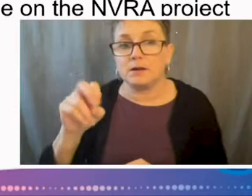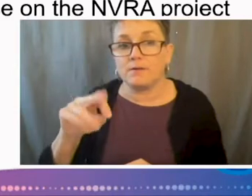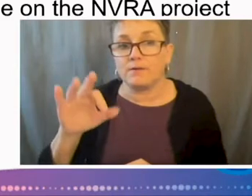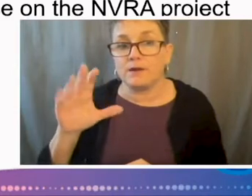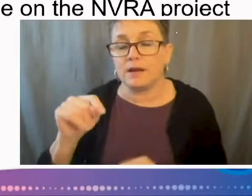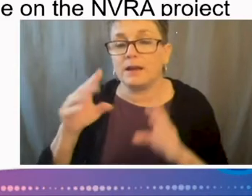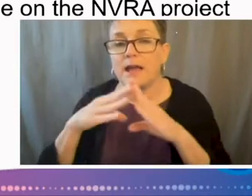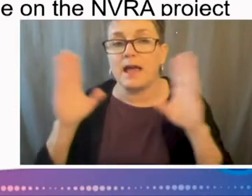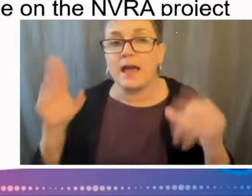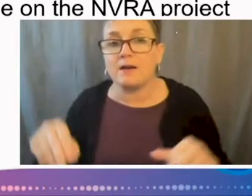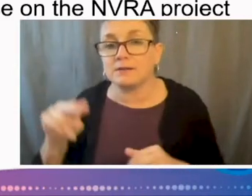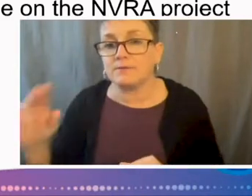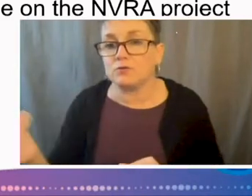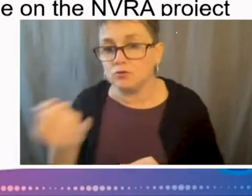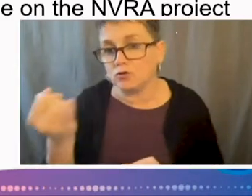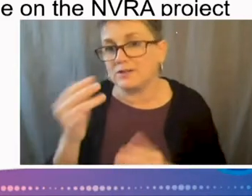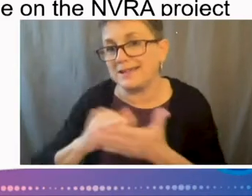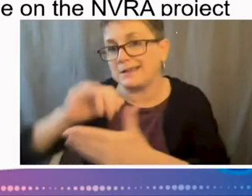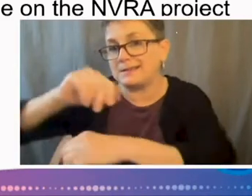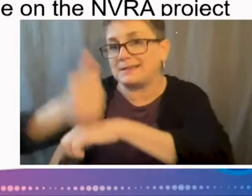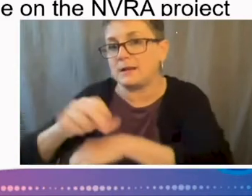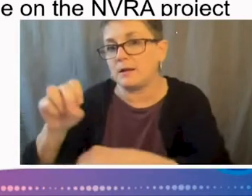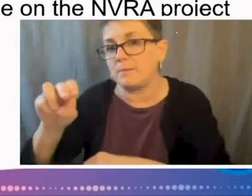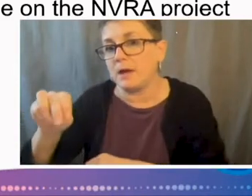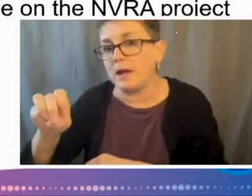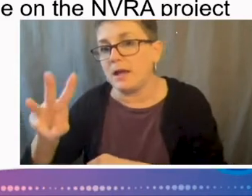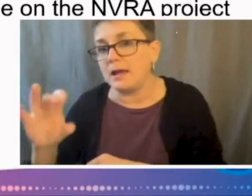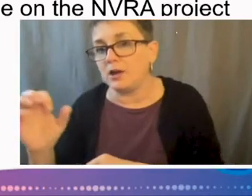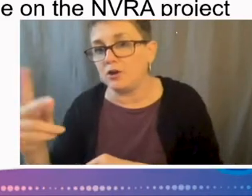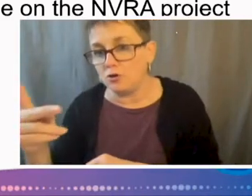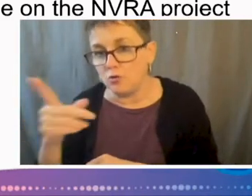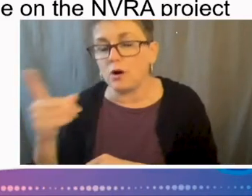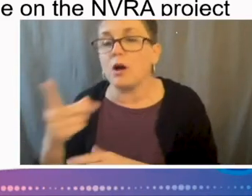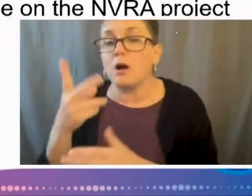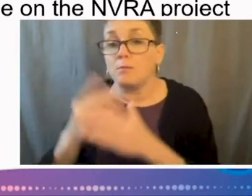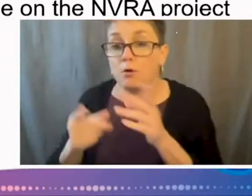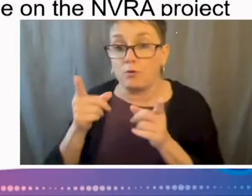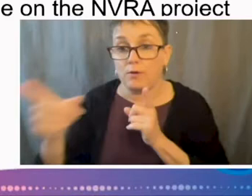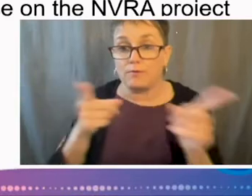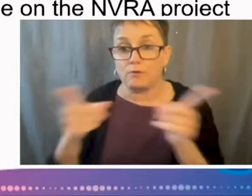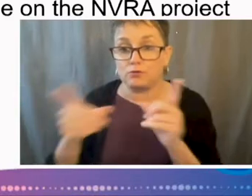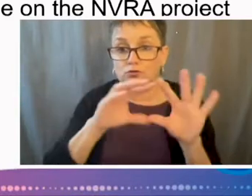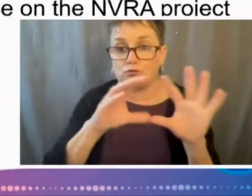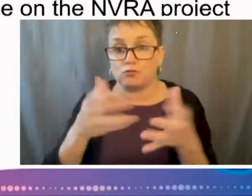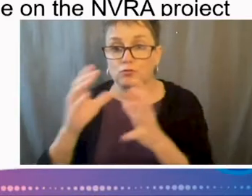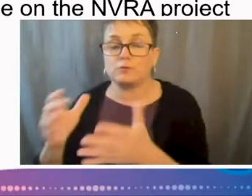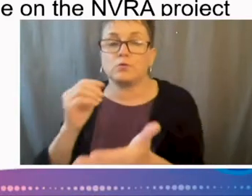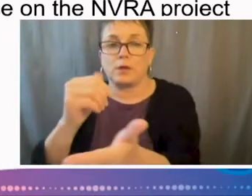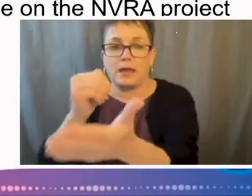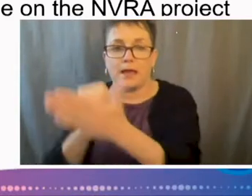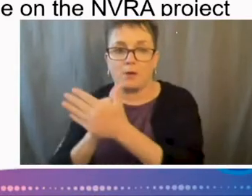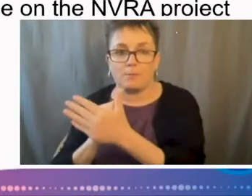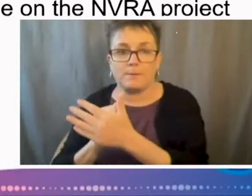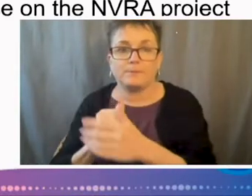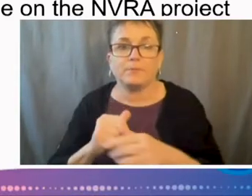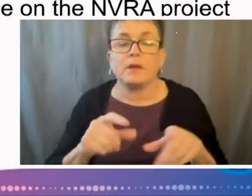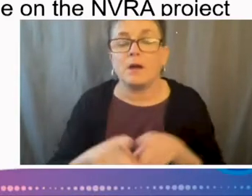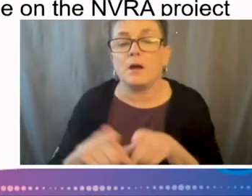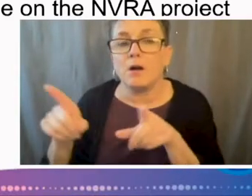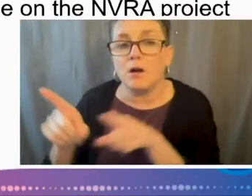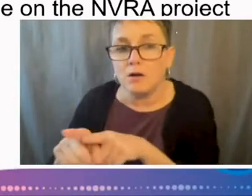program here in Newark. Both will be assisting us with the NAVRA project. Access New Jersey is also